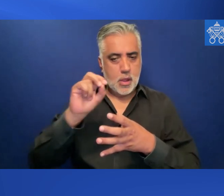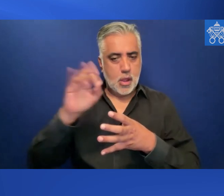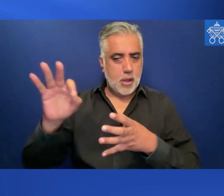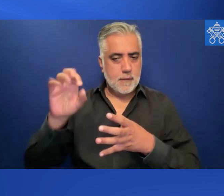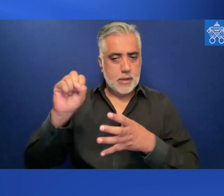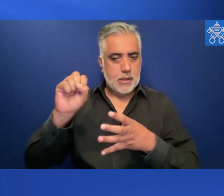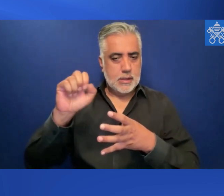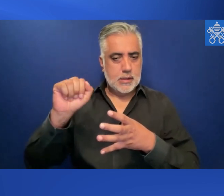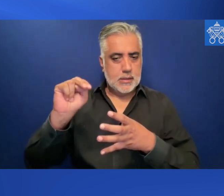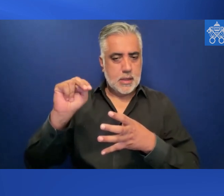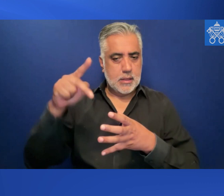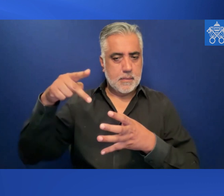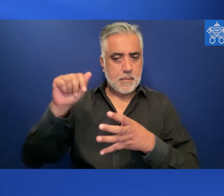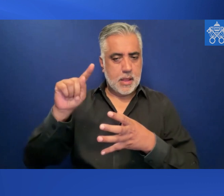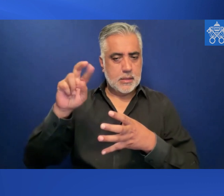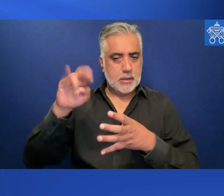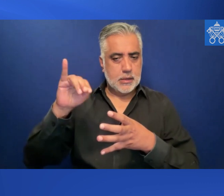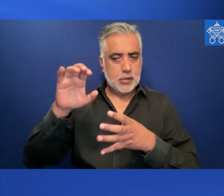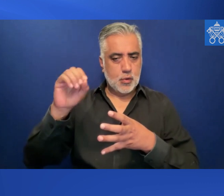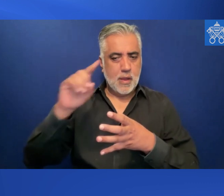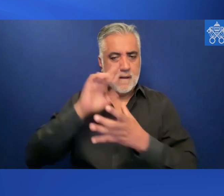Patrick. They are